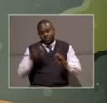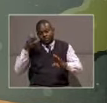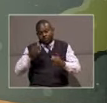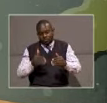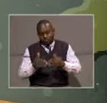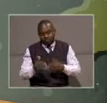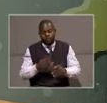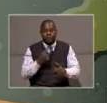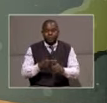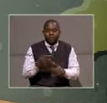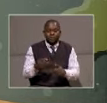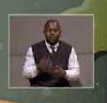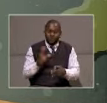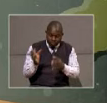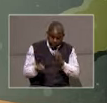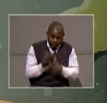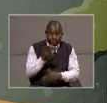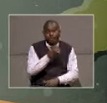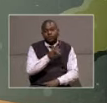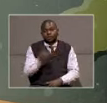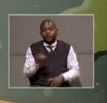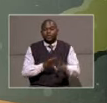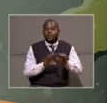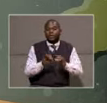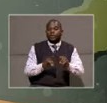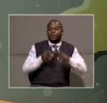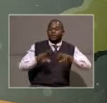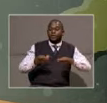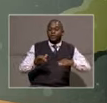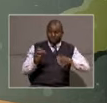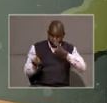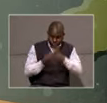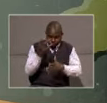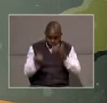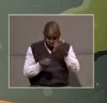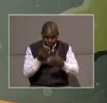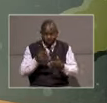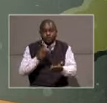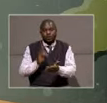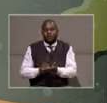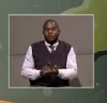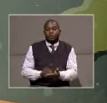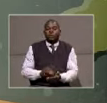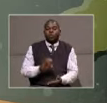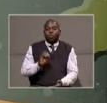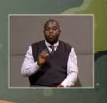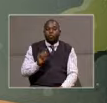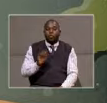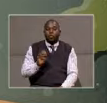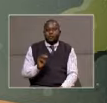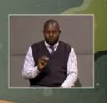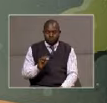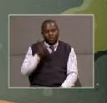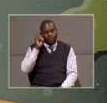Kampala Innovation Week, the Director of Research and Innovation in the Ministry, Dr. Maxwell Otim, says government